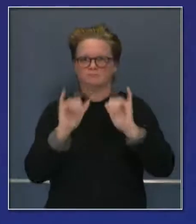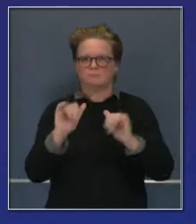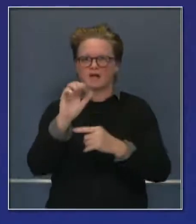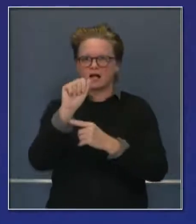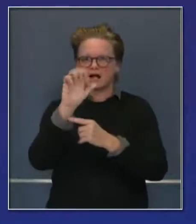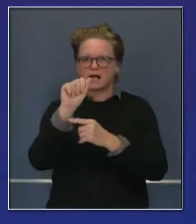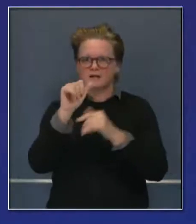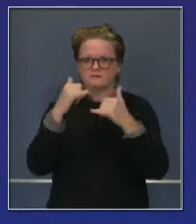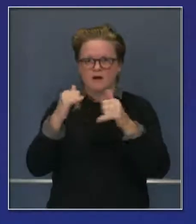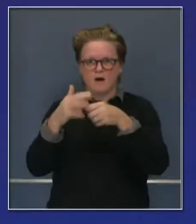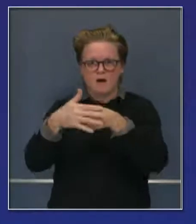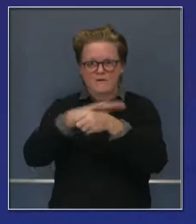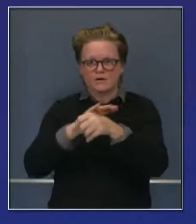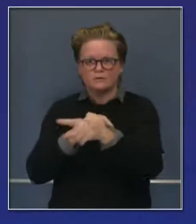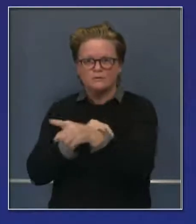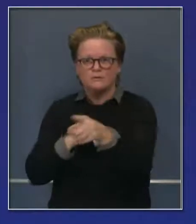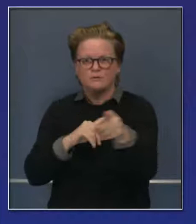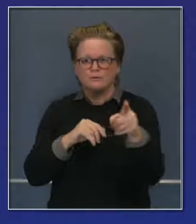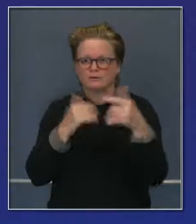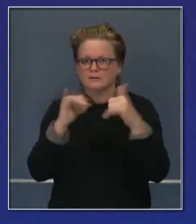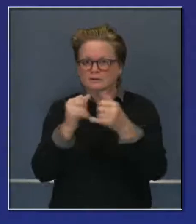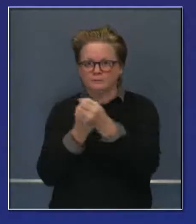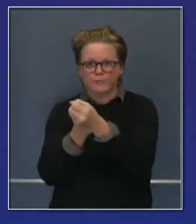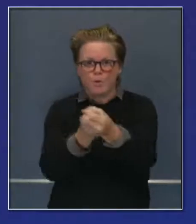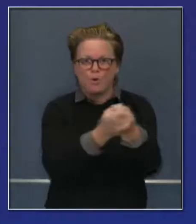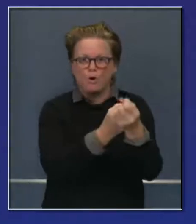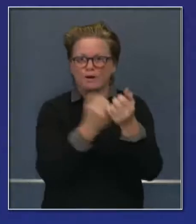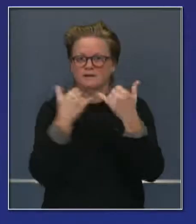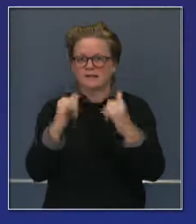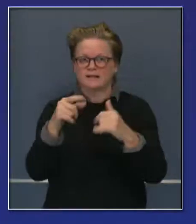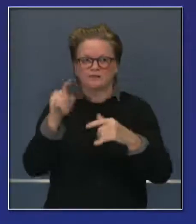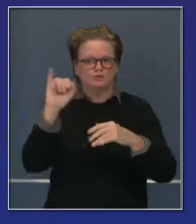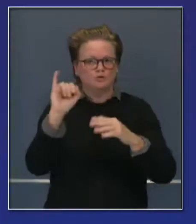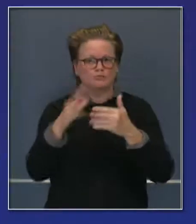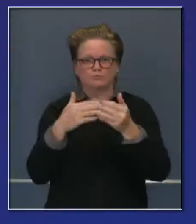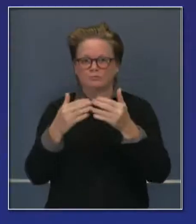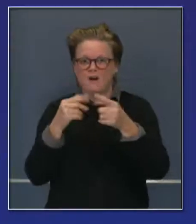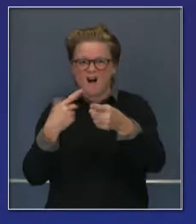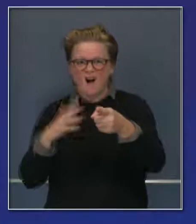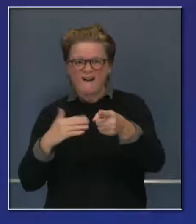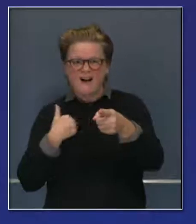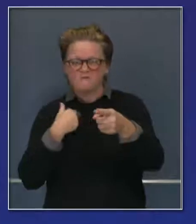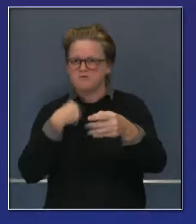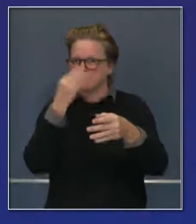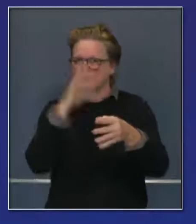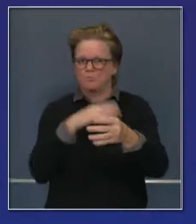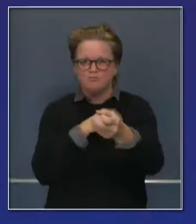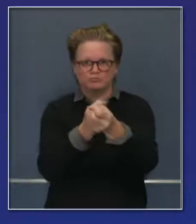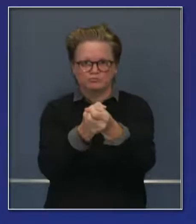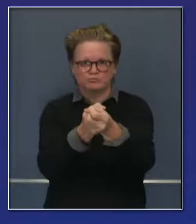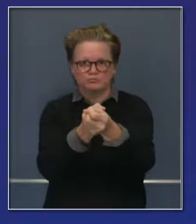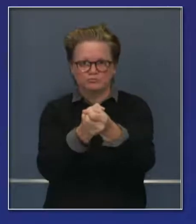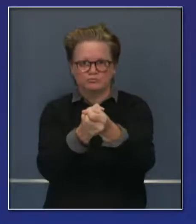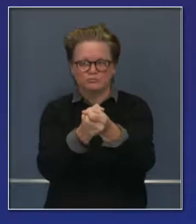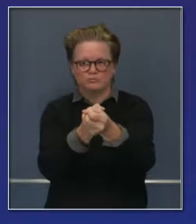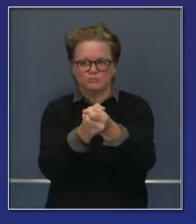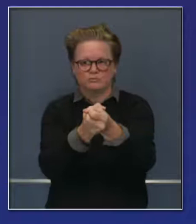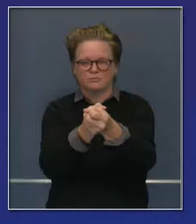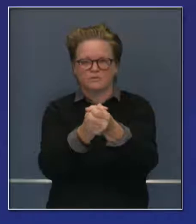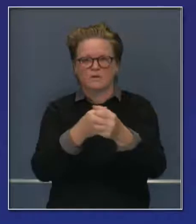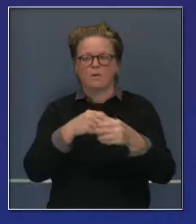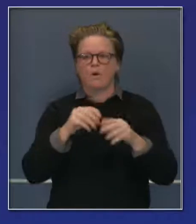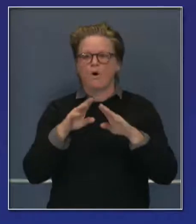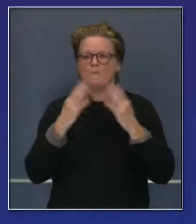in to have the Affordable Care Act work and make it better. We're doing this open enrollment period months, 45